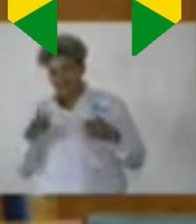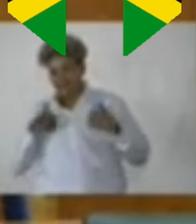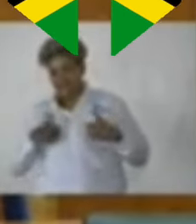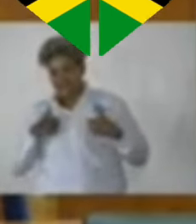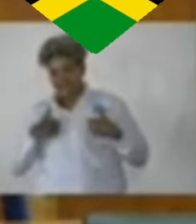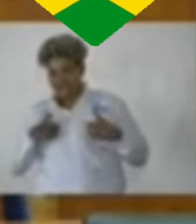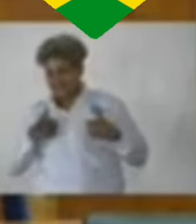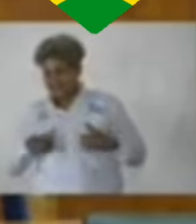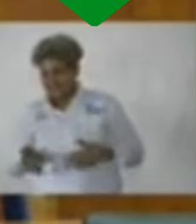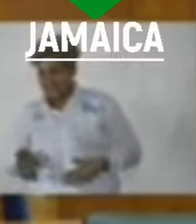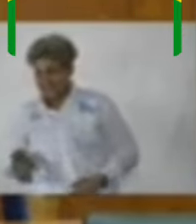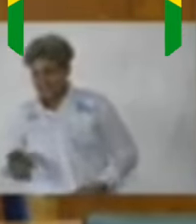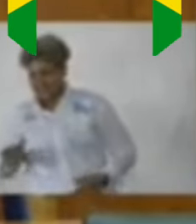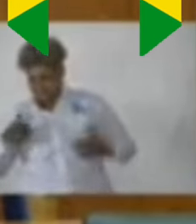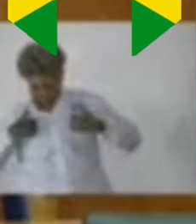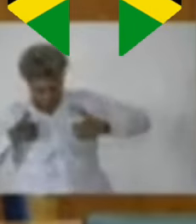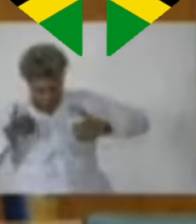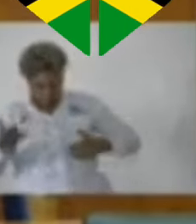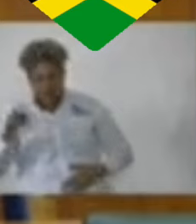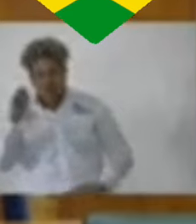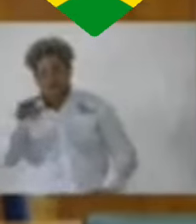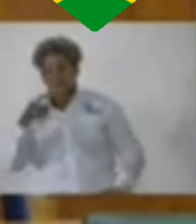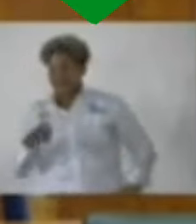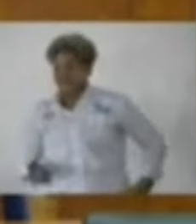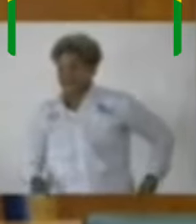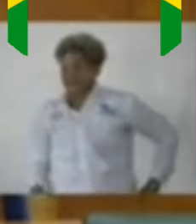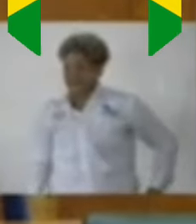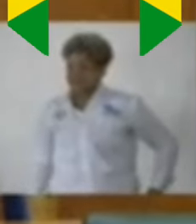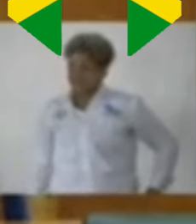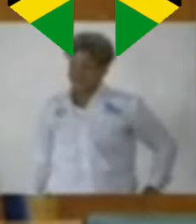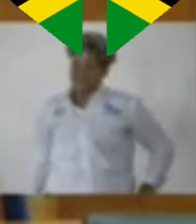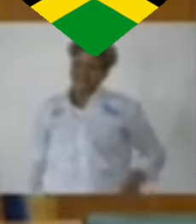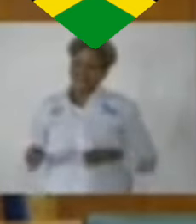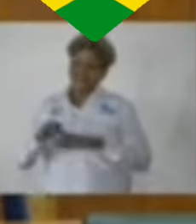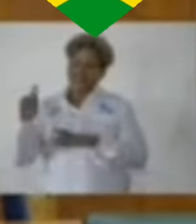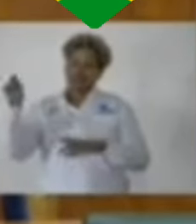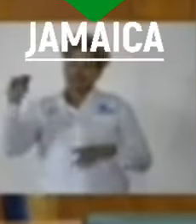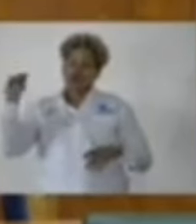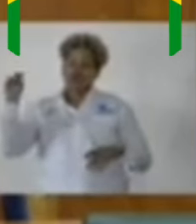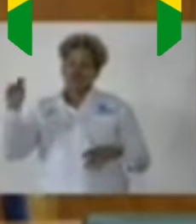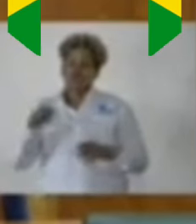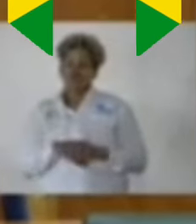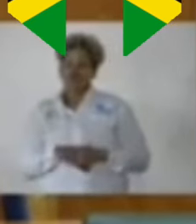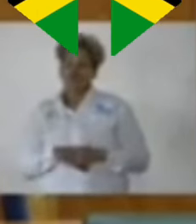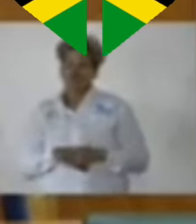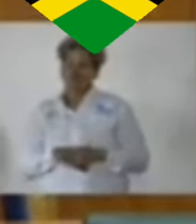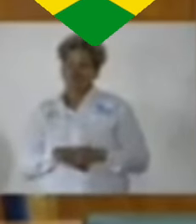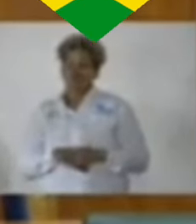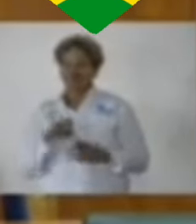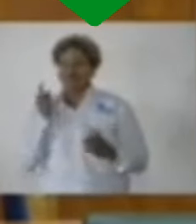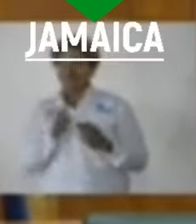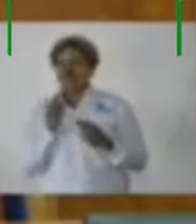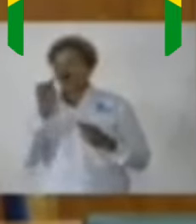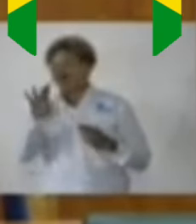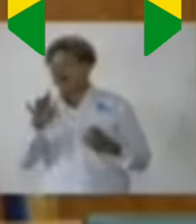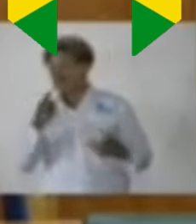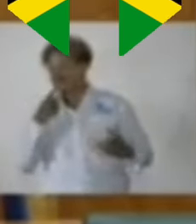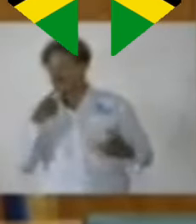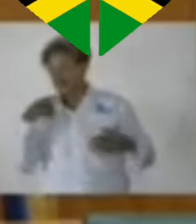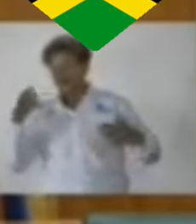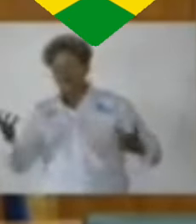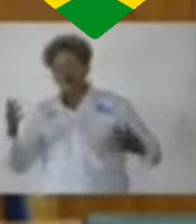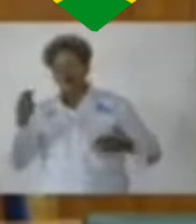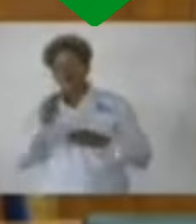a shower. Yeah, in the bathroom. Point I'm making, my friend,